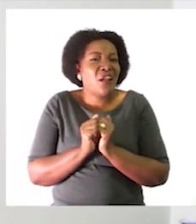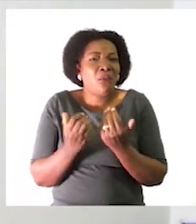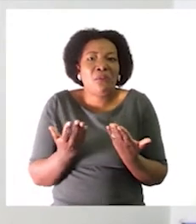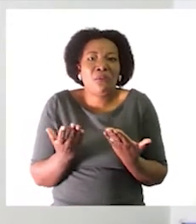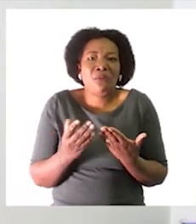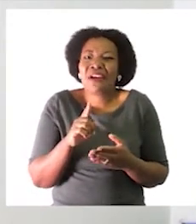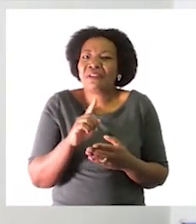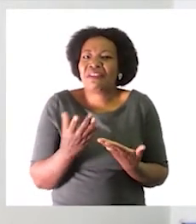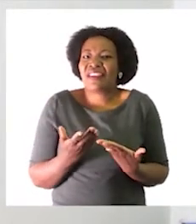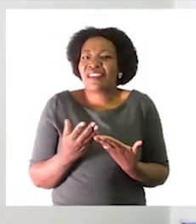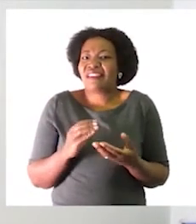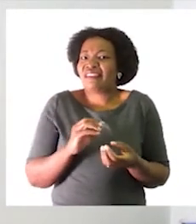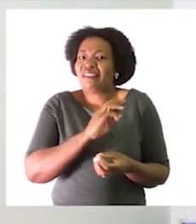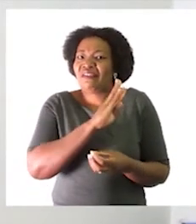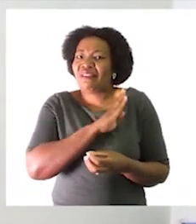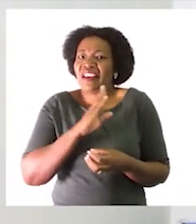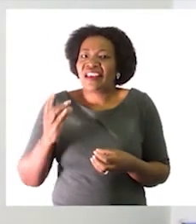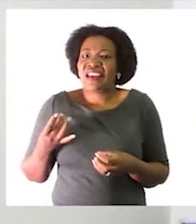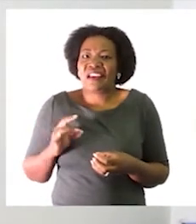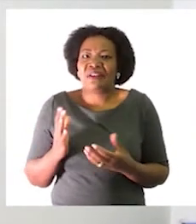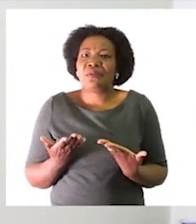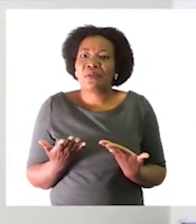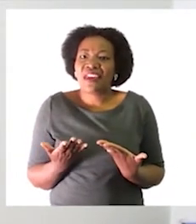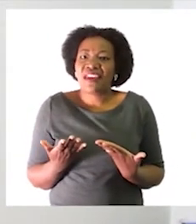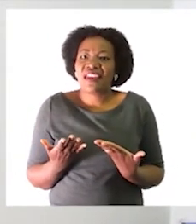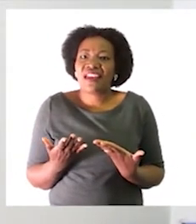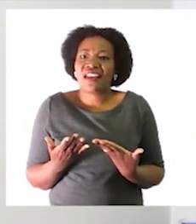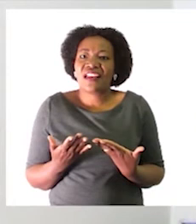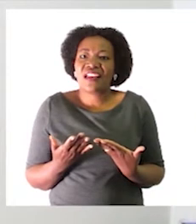exactly do you think we find the number 48?